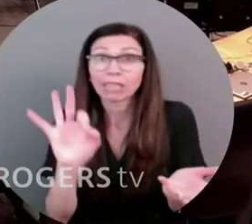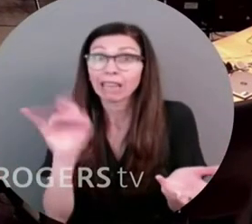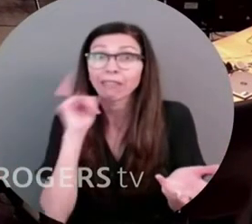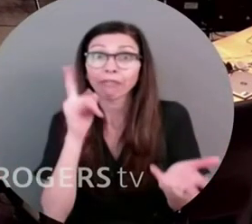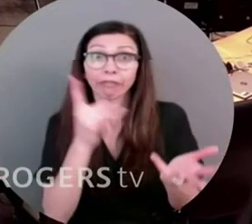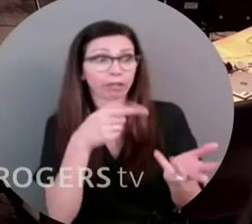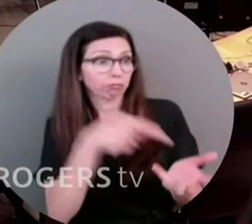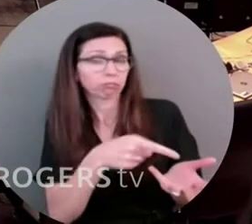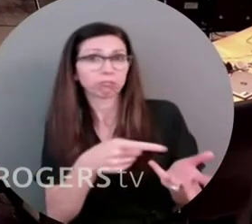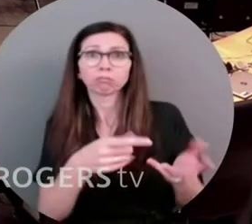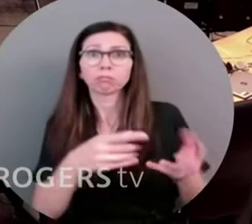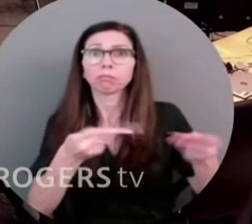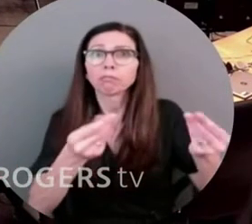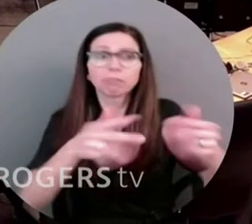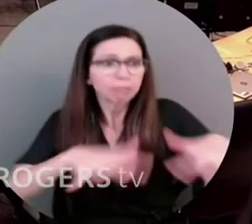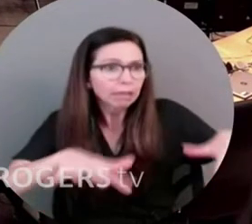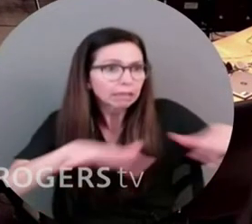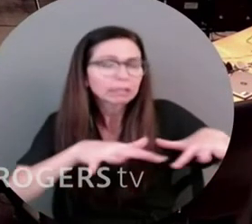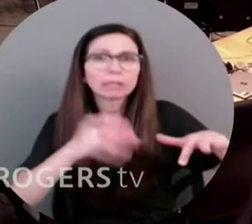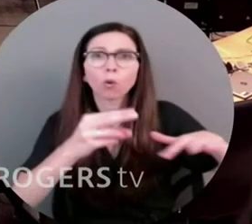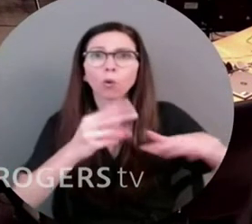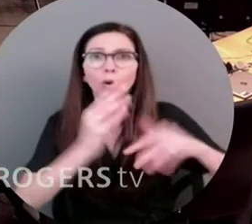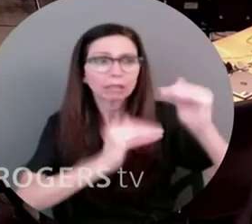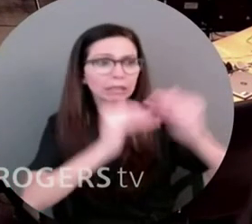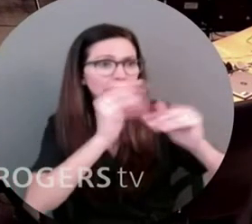those lands into housing.